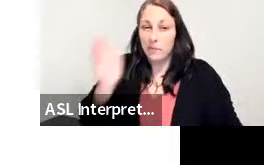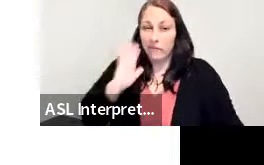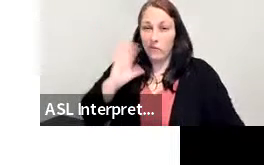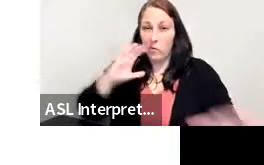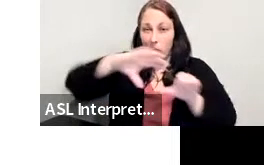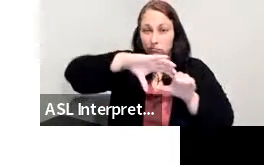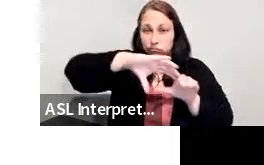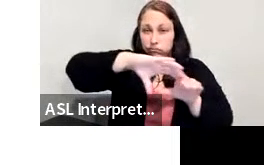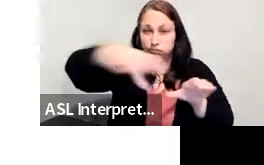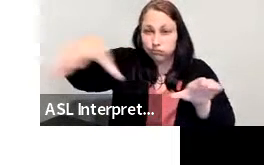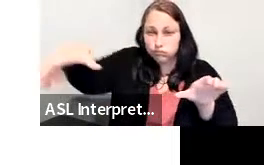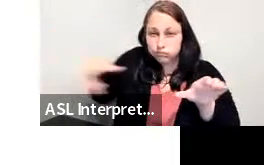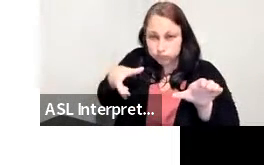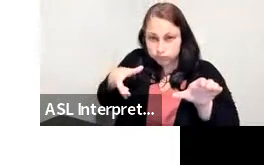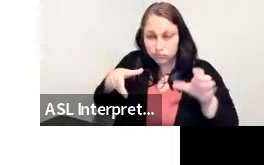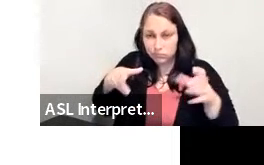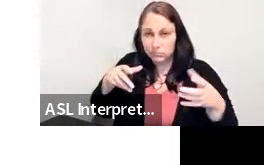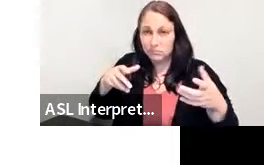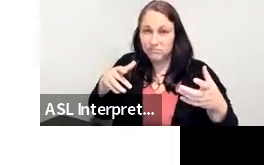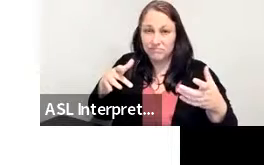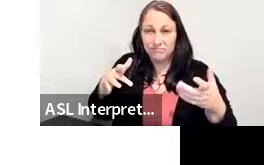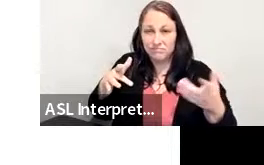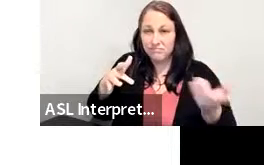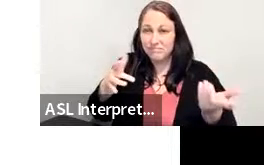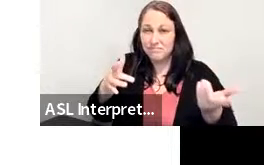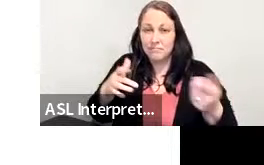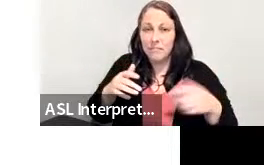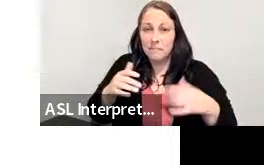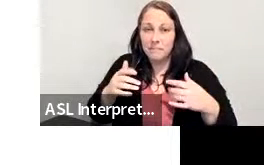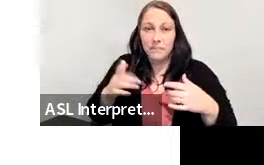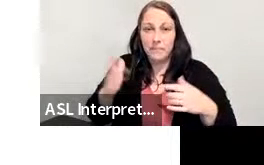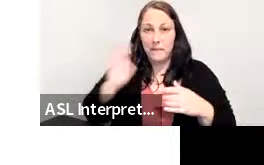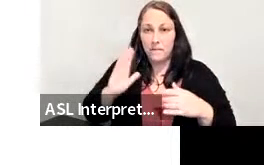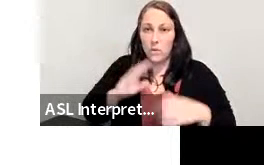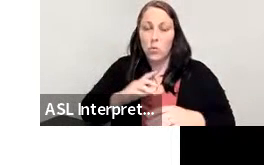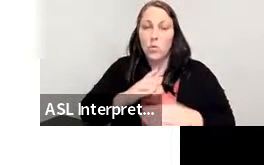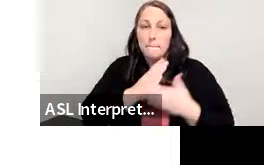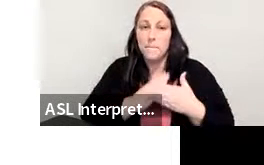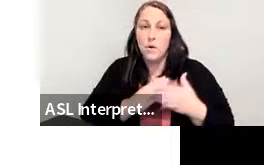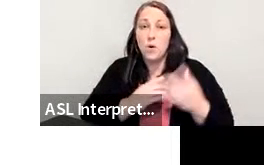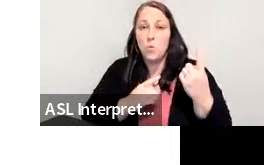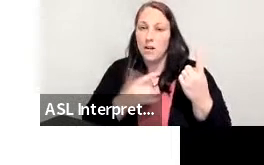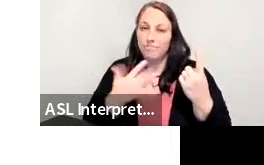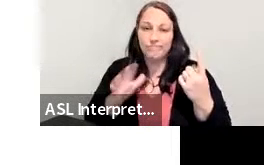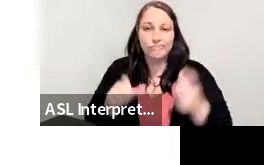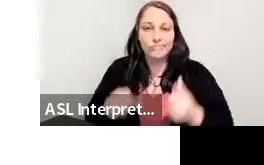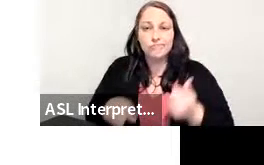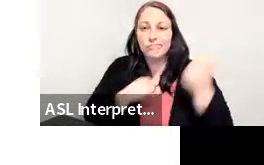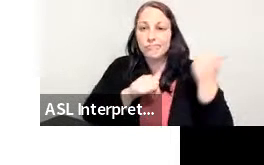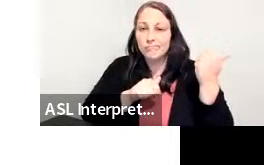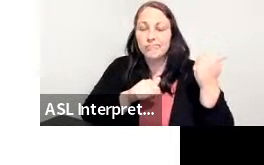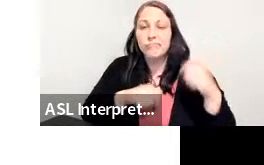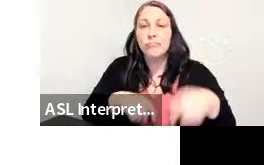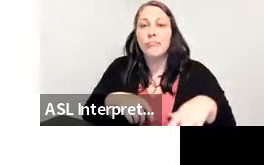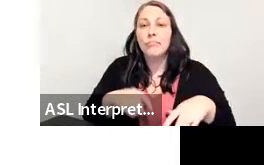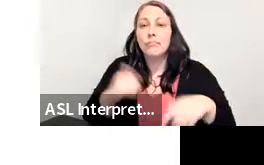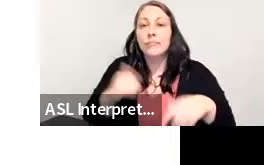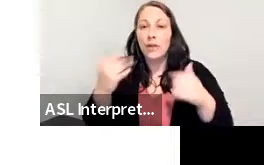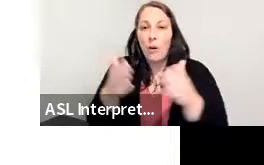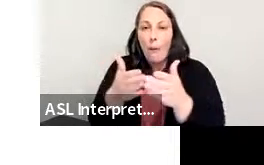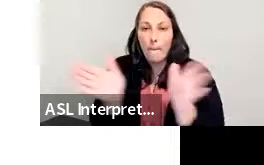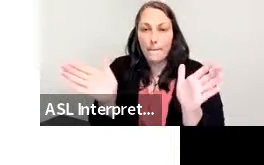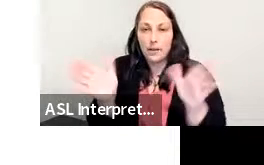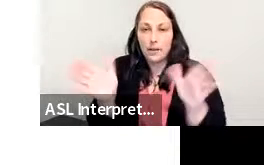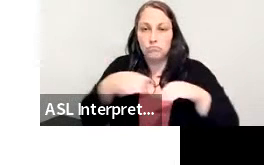had, massing that we had in at stage one, we essentially removed one of the bars, have a